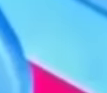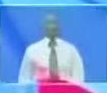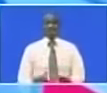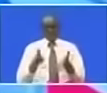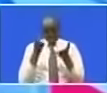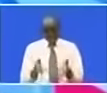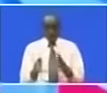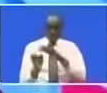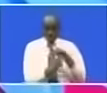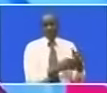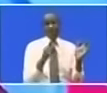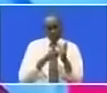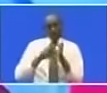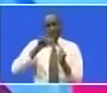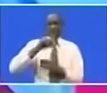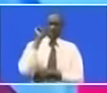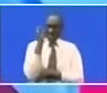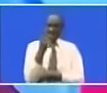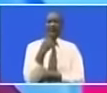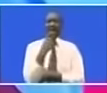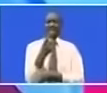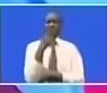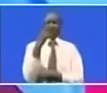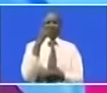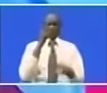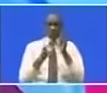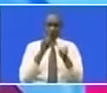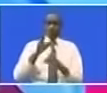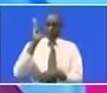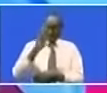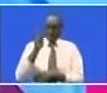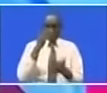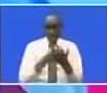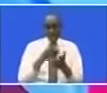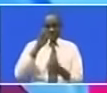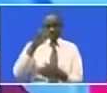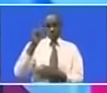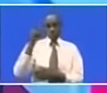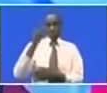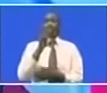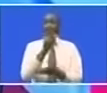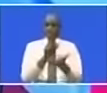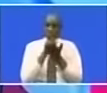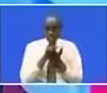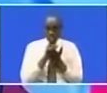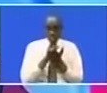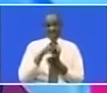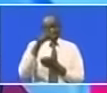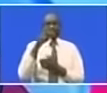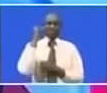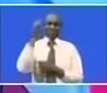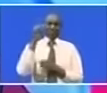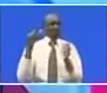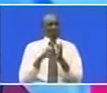Let's go to that controversy now about Kenya's 122 billion shilling Eurobond that has kicked off a huge political